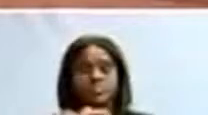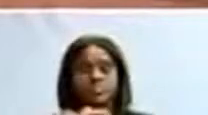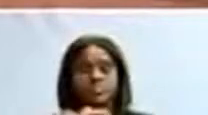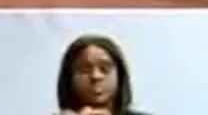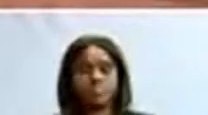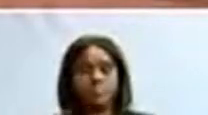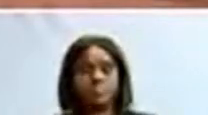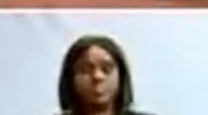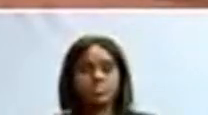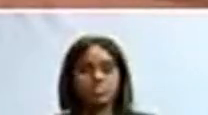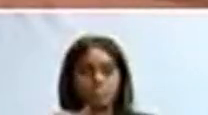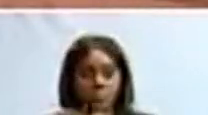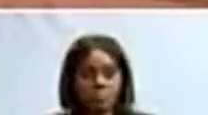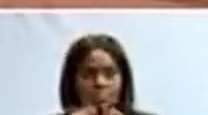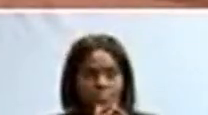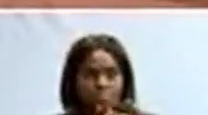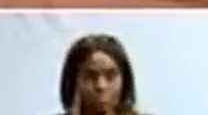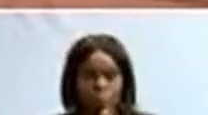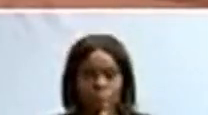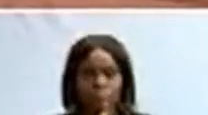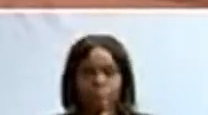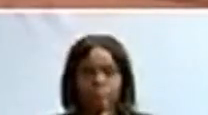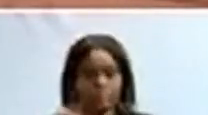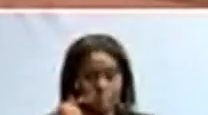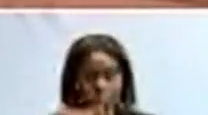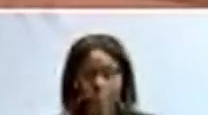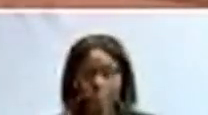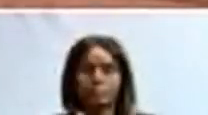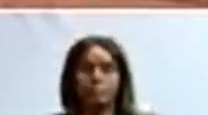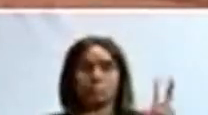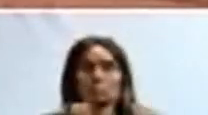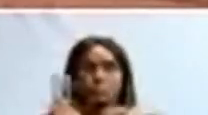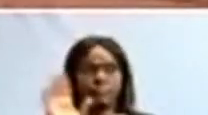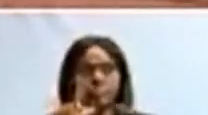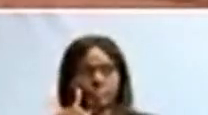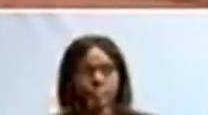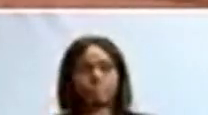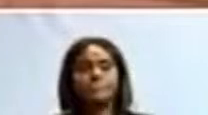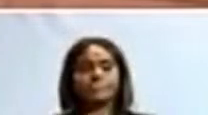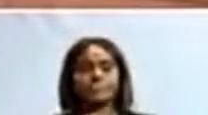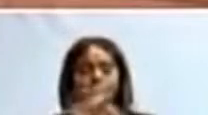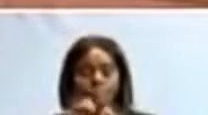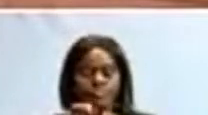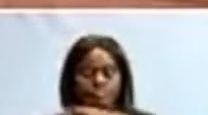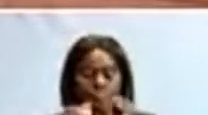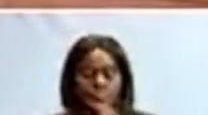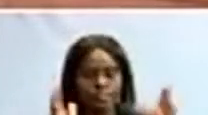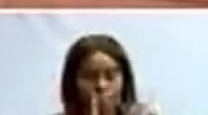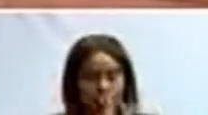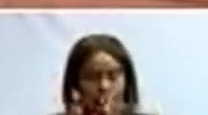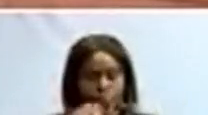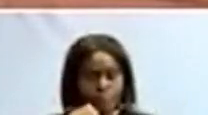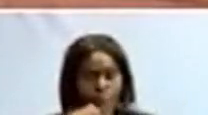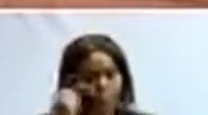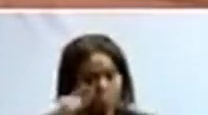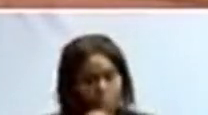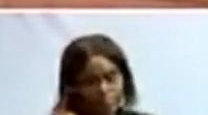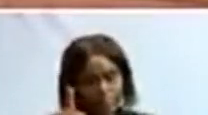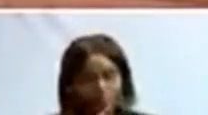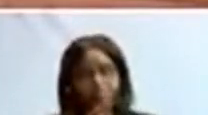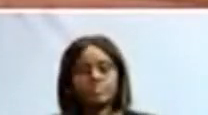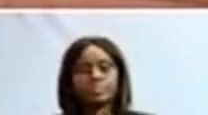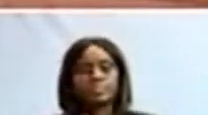in order for the health inspector to be assisted on small logistics for him to